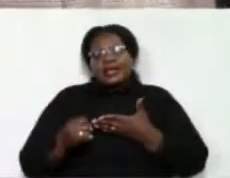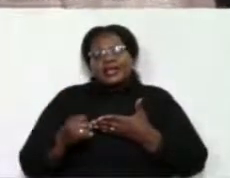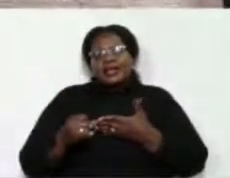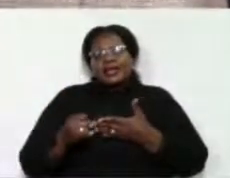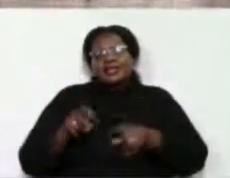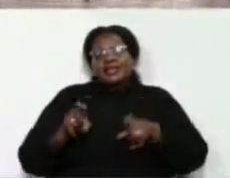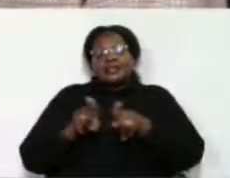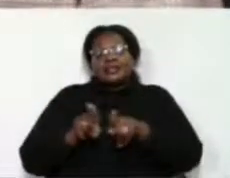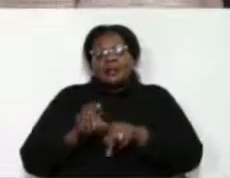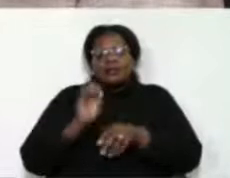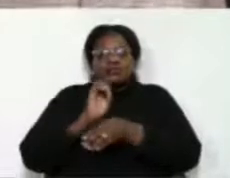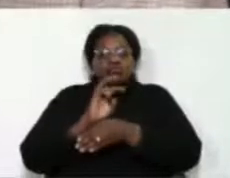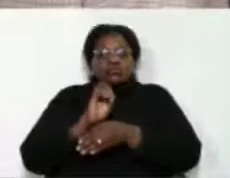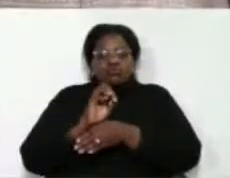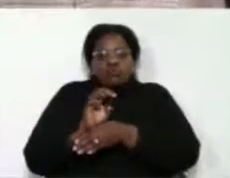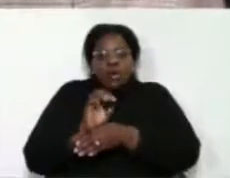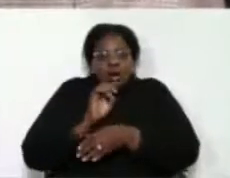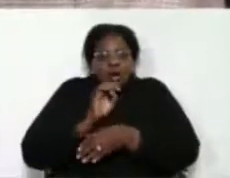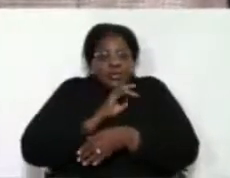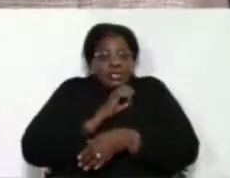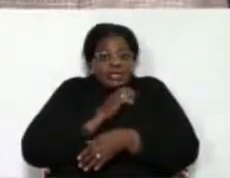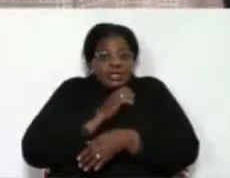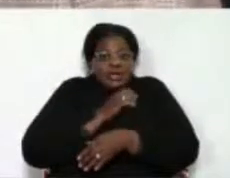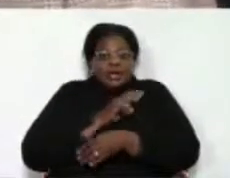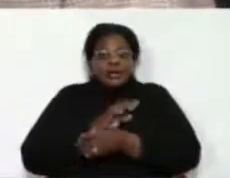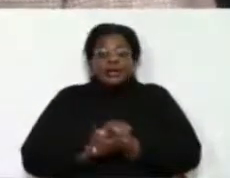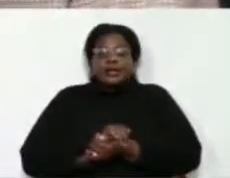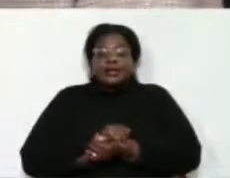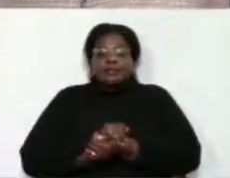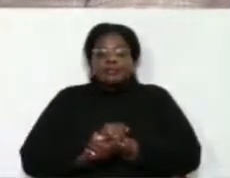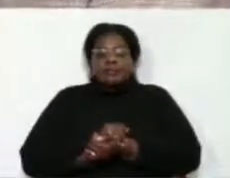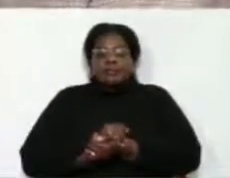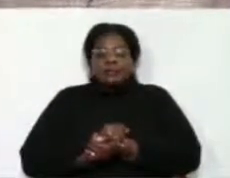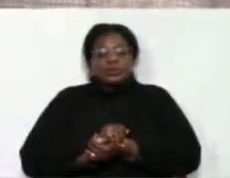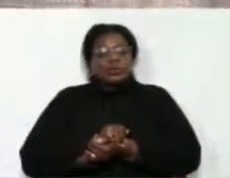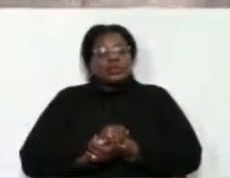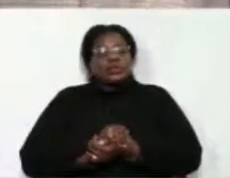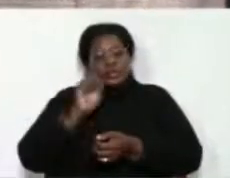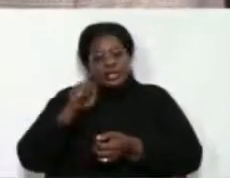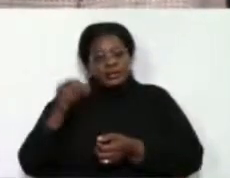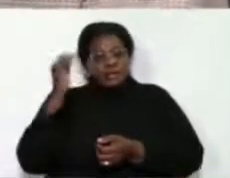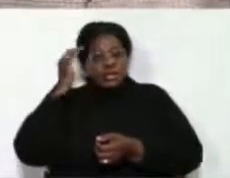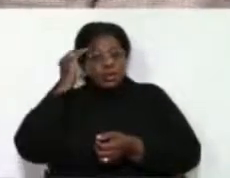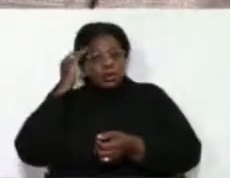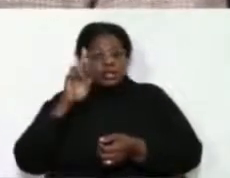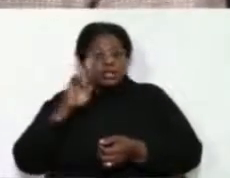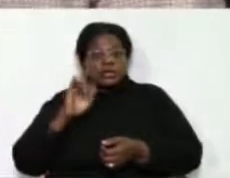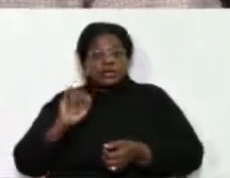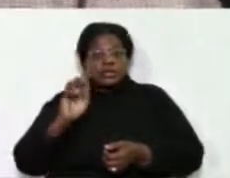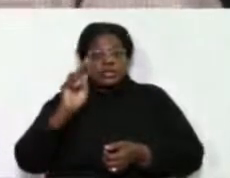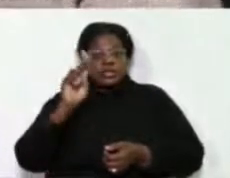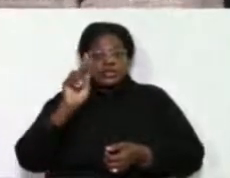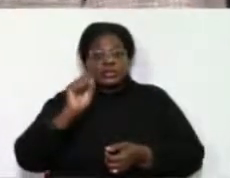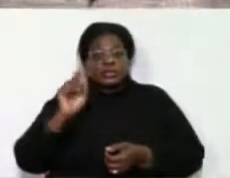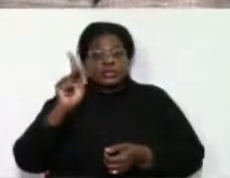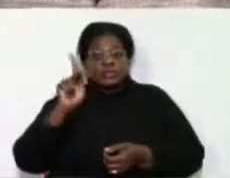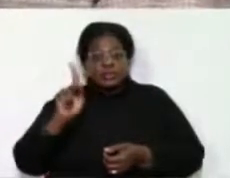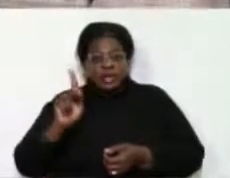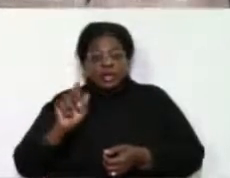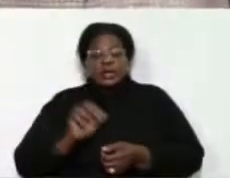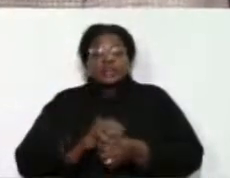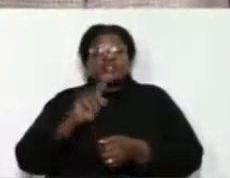mentor to lead people astray, like into too much risk, but also as a business person leaning on a mentor, I